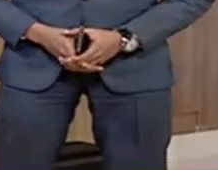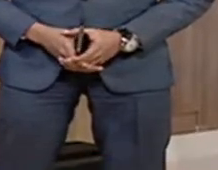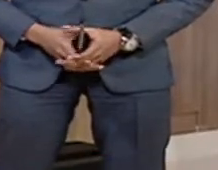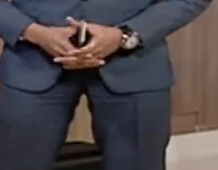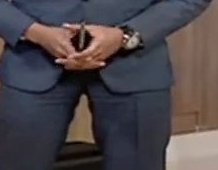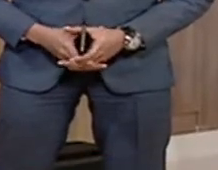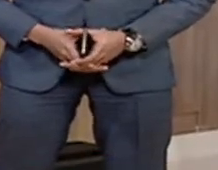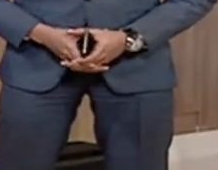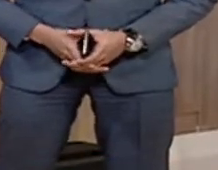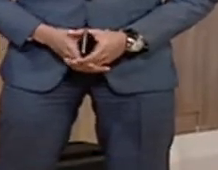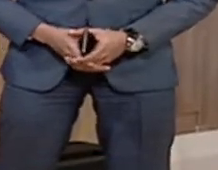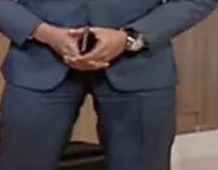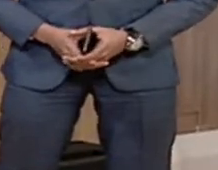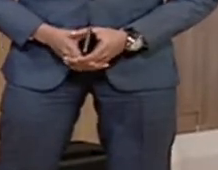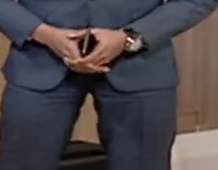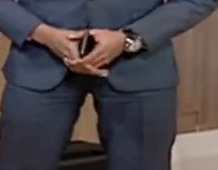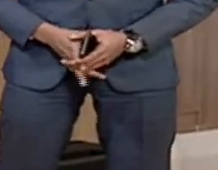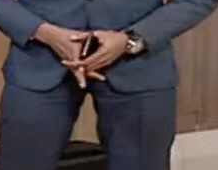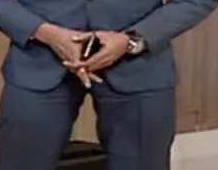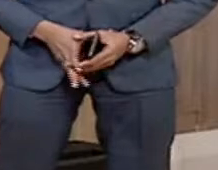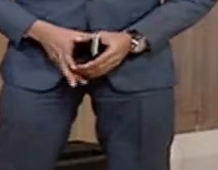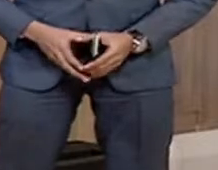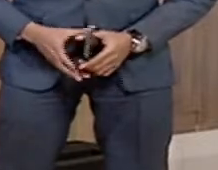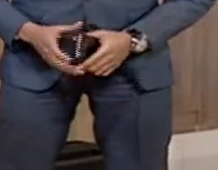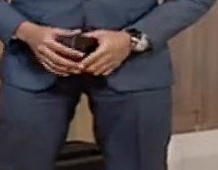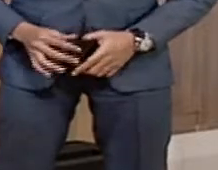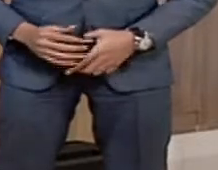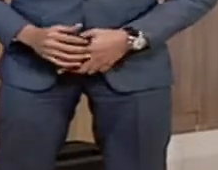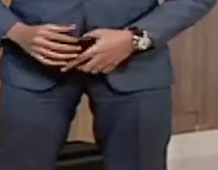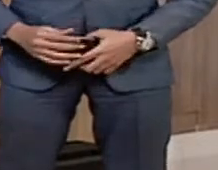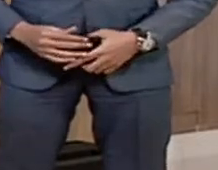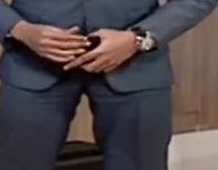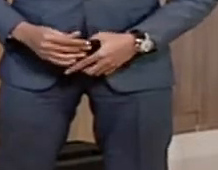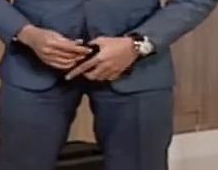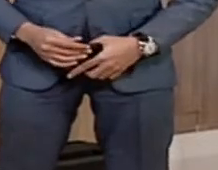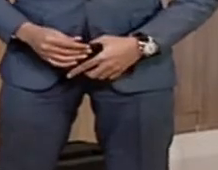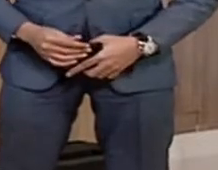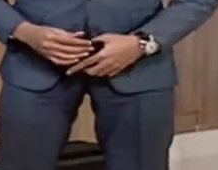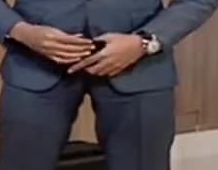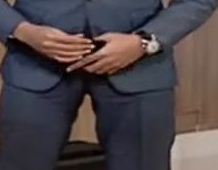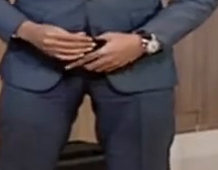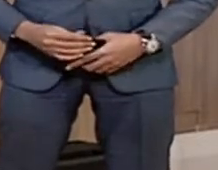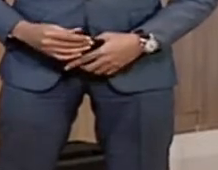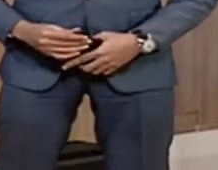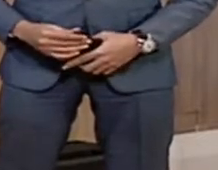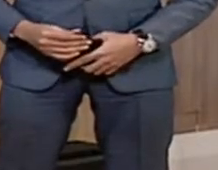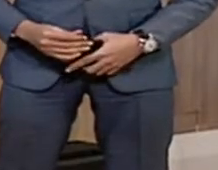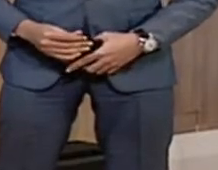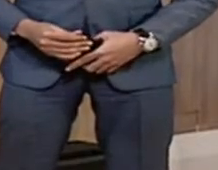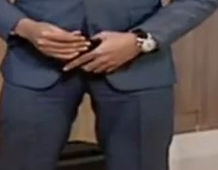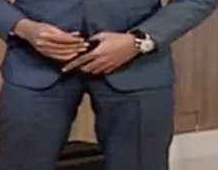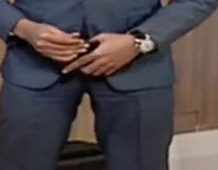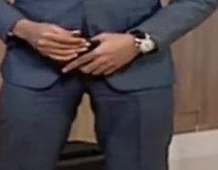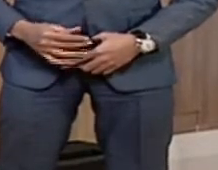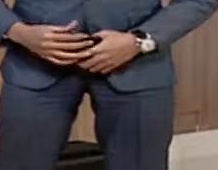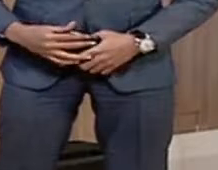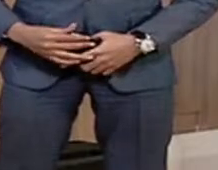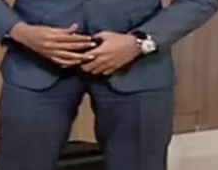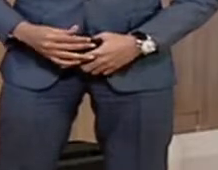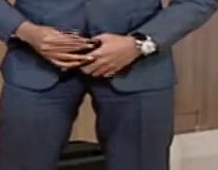Nairobi on Friday night. Achieng will slug it off against Chiedza Homakoma of Zimbabwe in